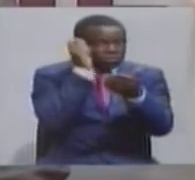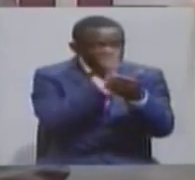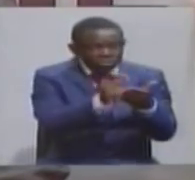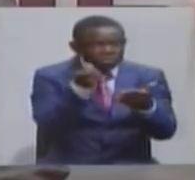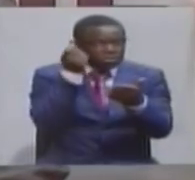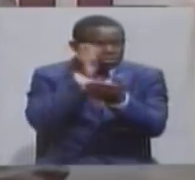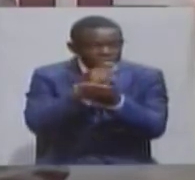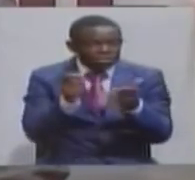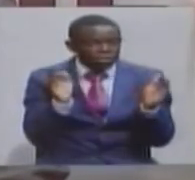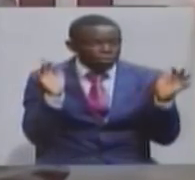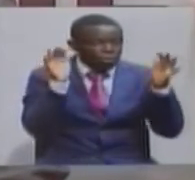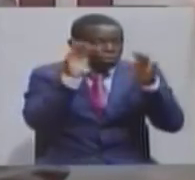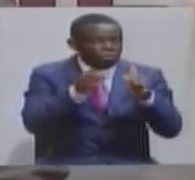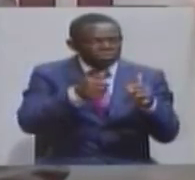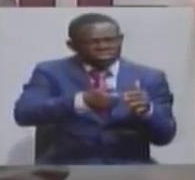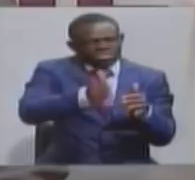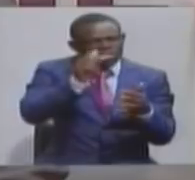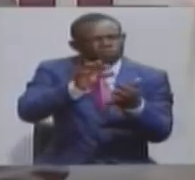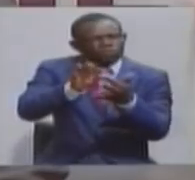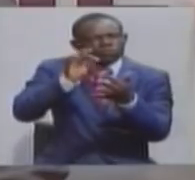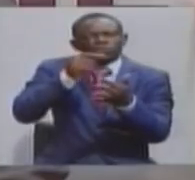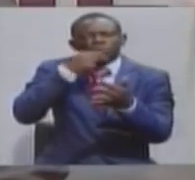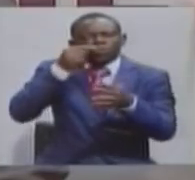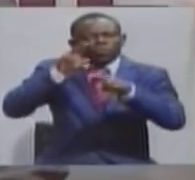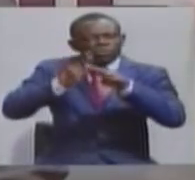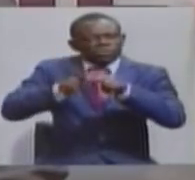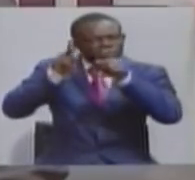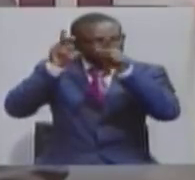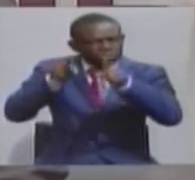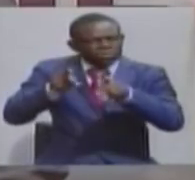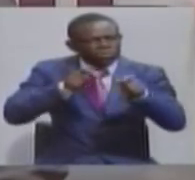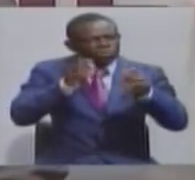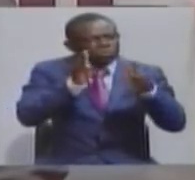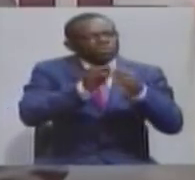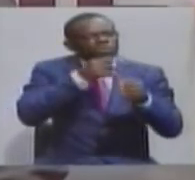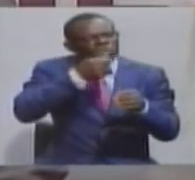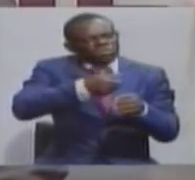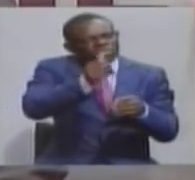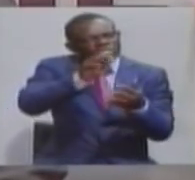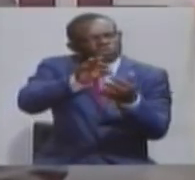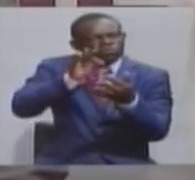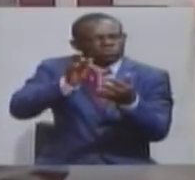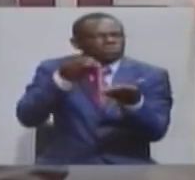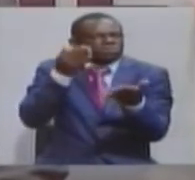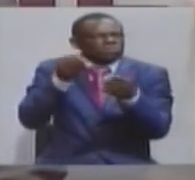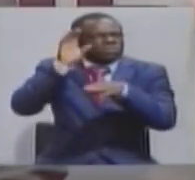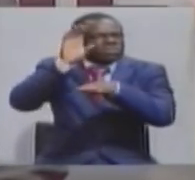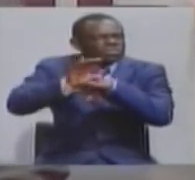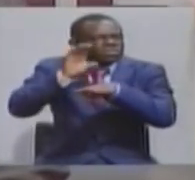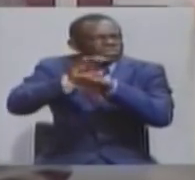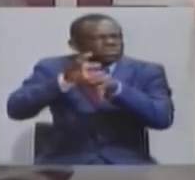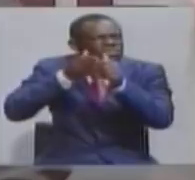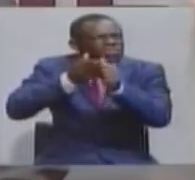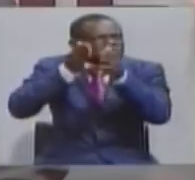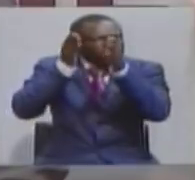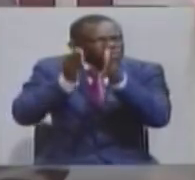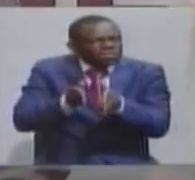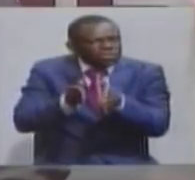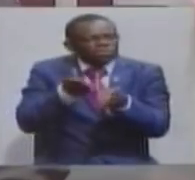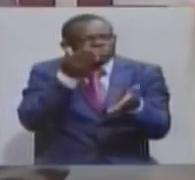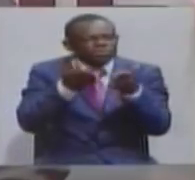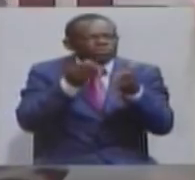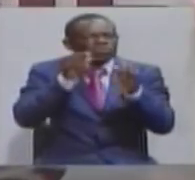SADC, if they want Commonwealth, if they want church leader, if they want civil society organization leader, if they want academia, they